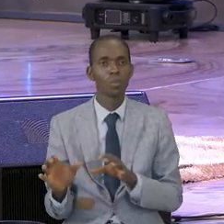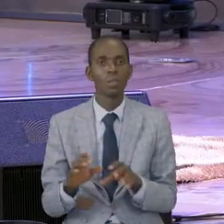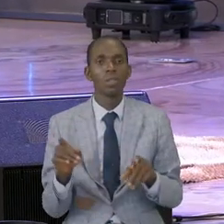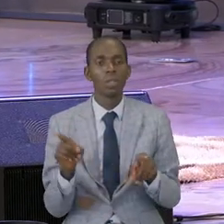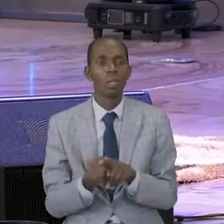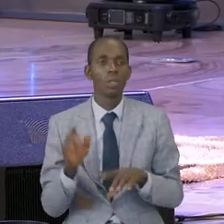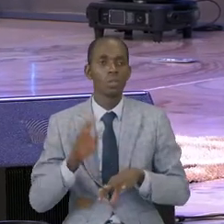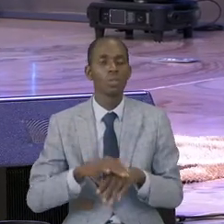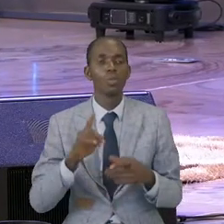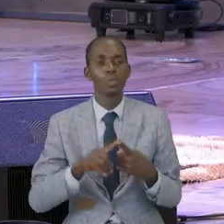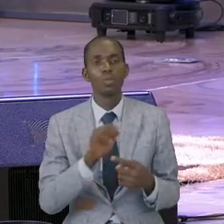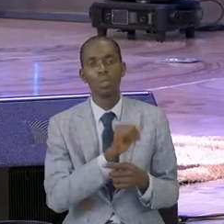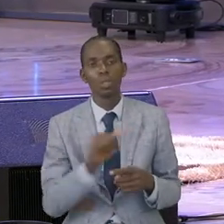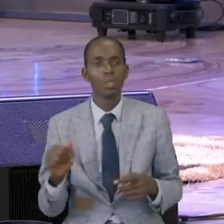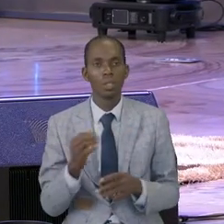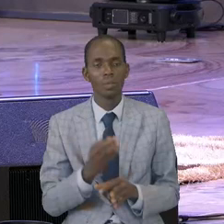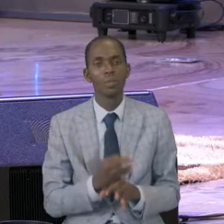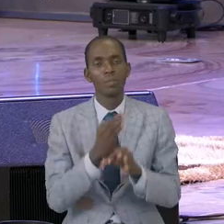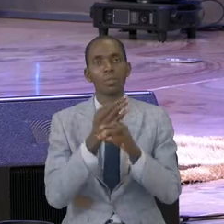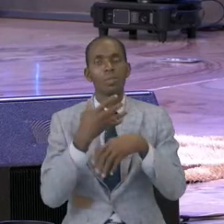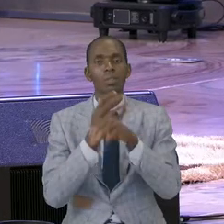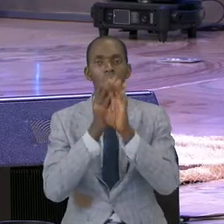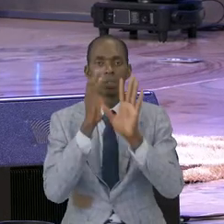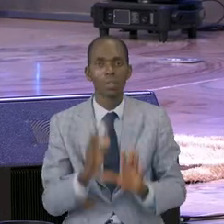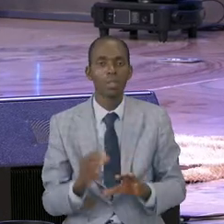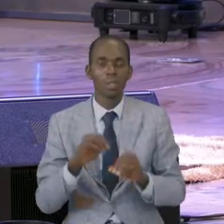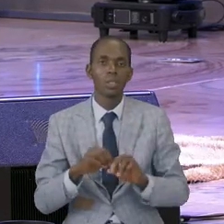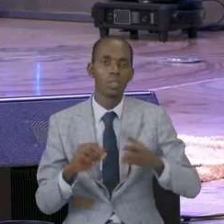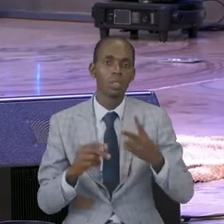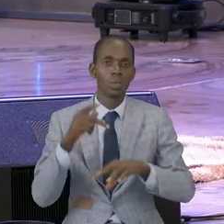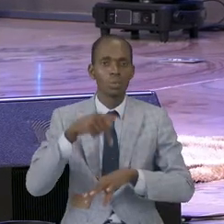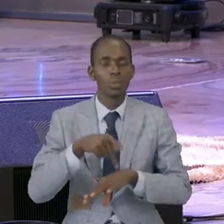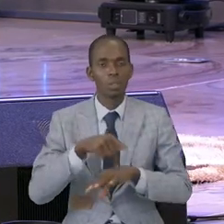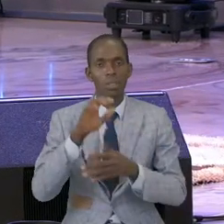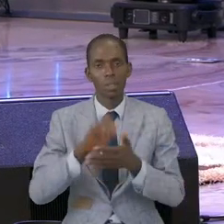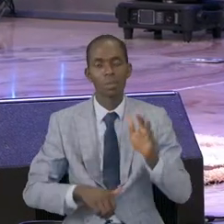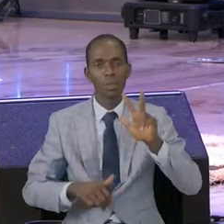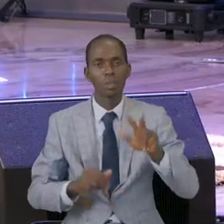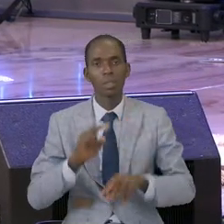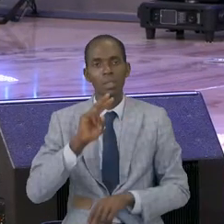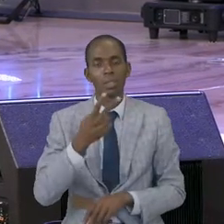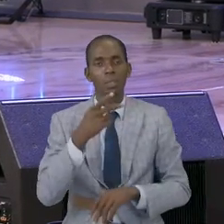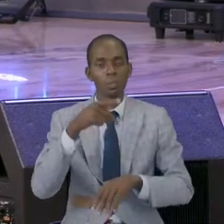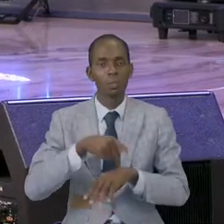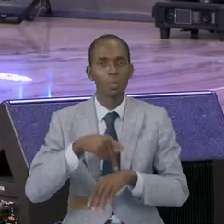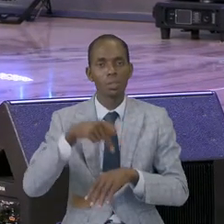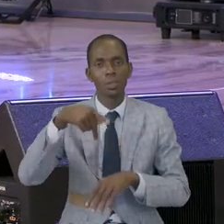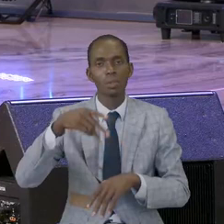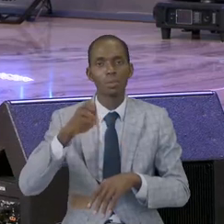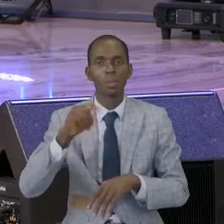with a faithful creator. 2 Peter chapter 3. We're reading from verse 10.